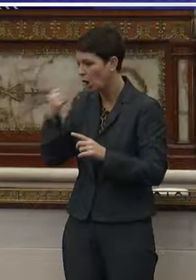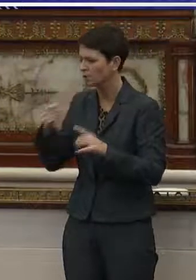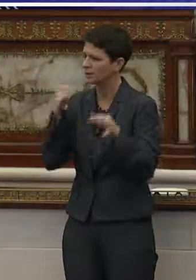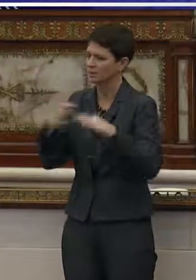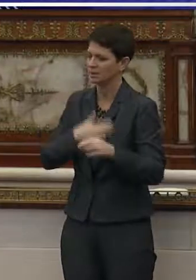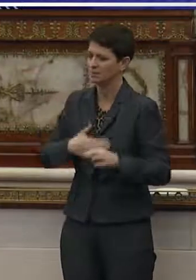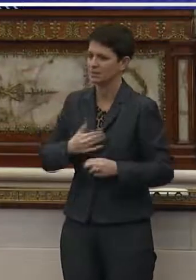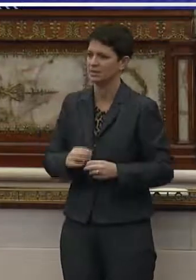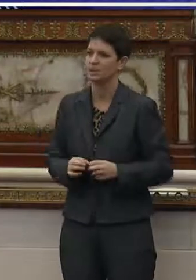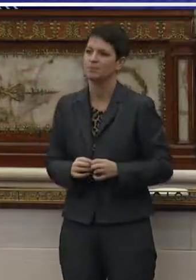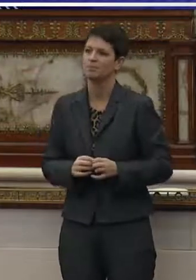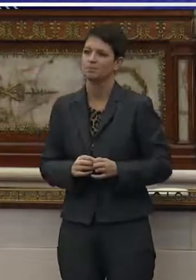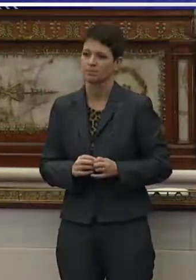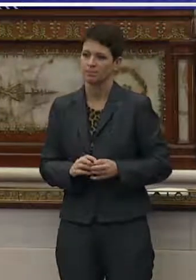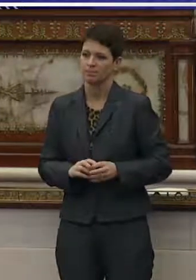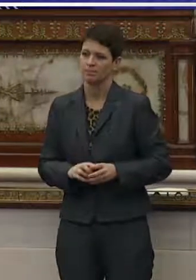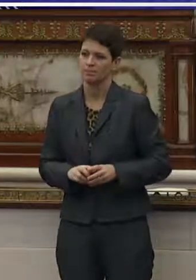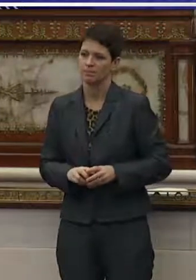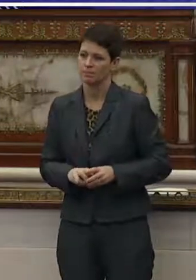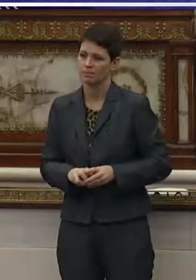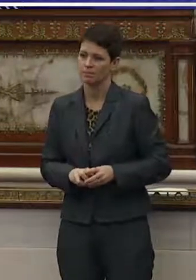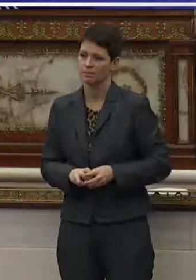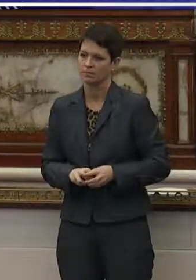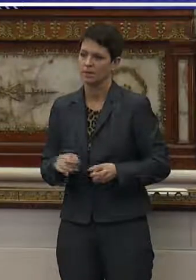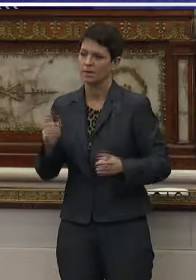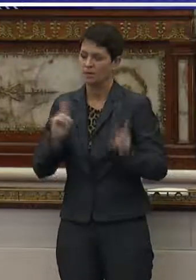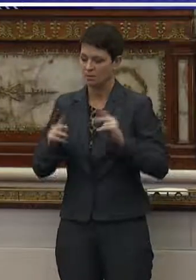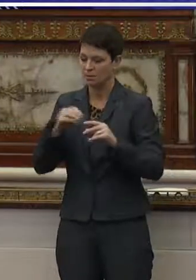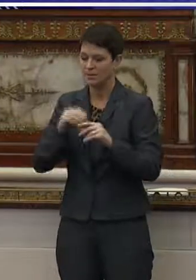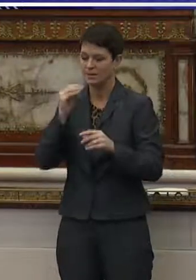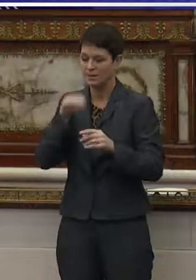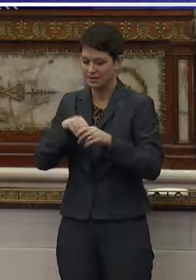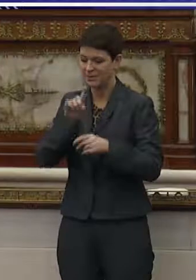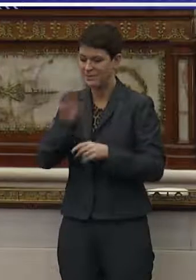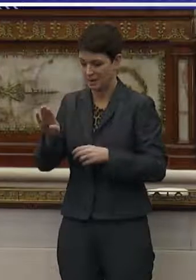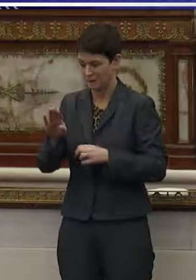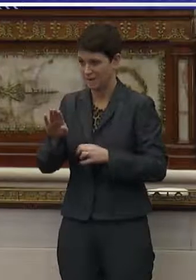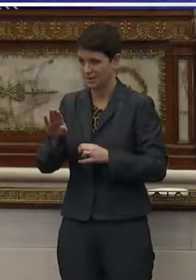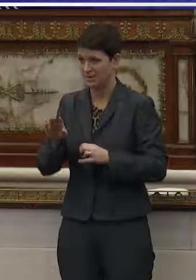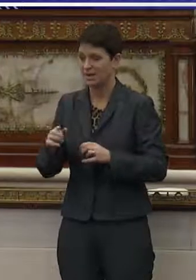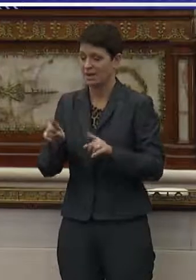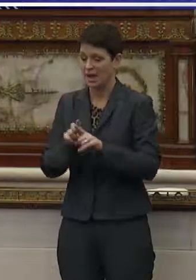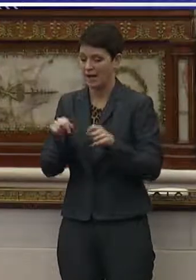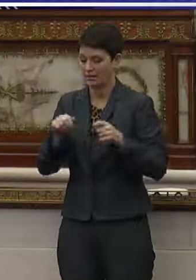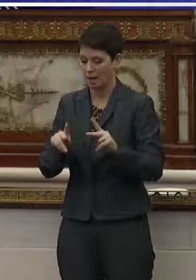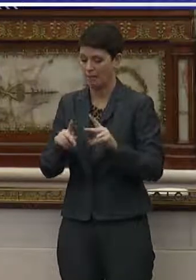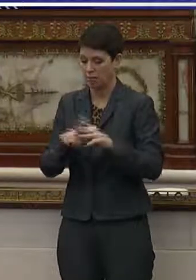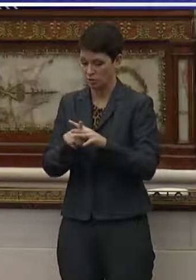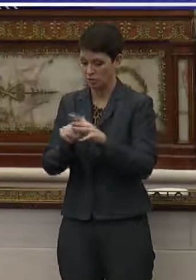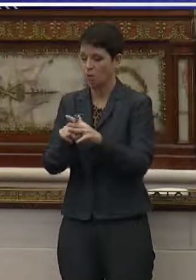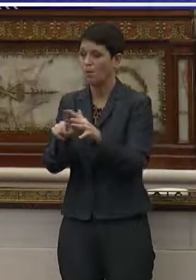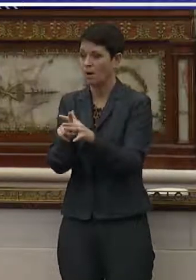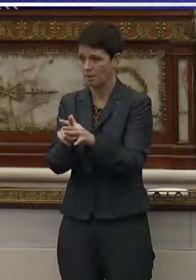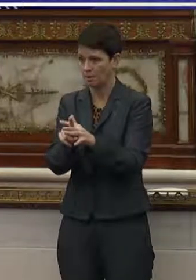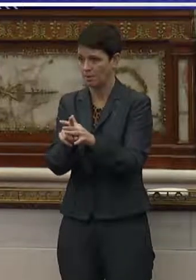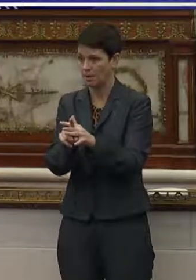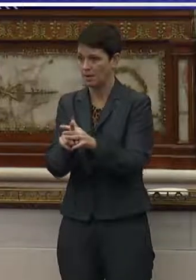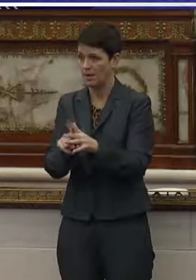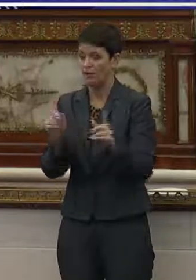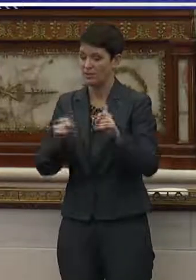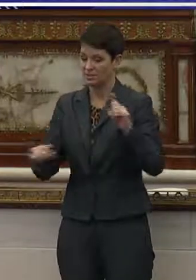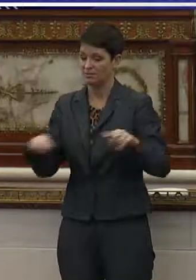that. Yeah, so we have people in our database, and then as these opportunities arise, and there are different